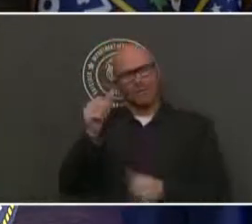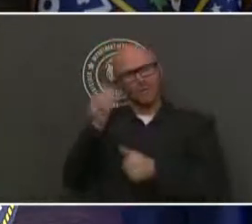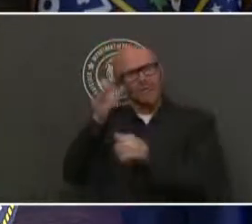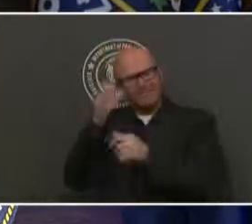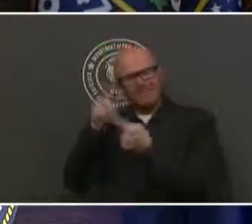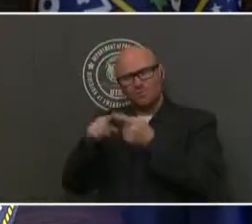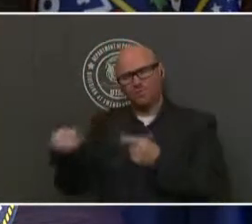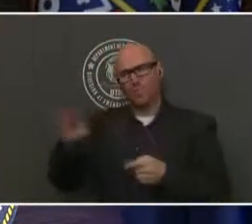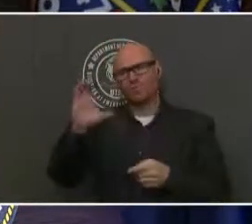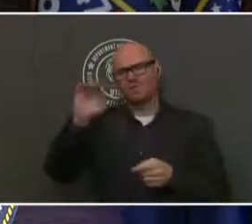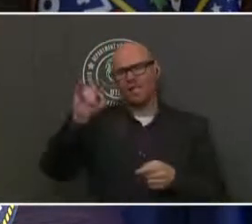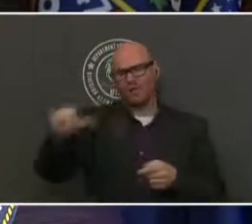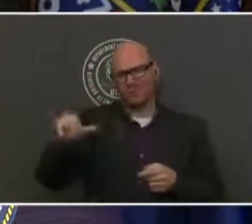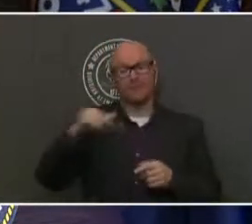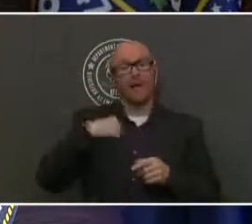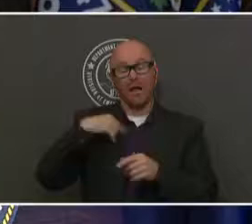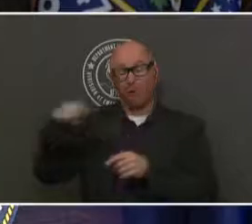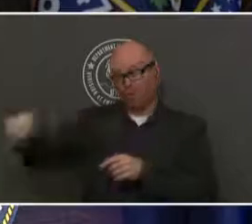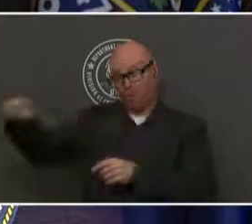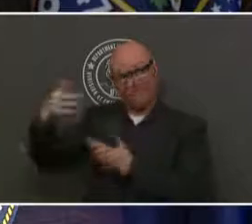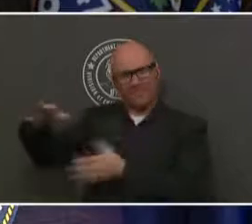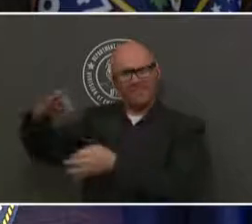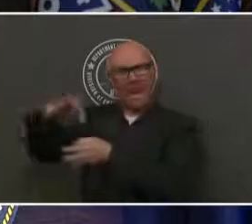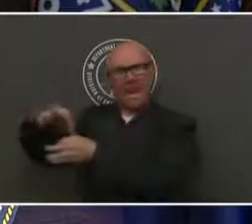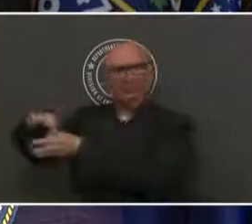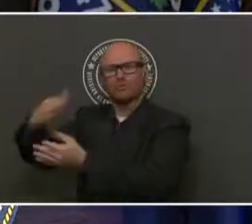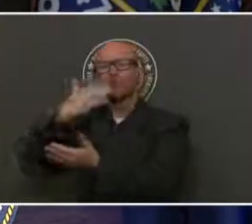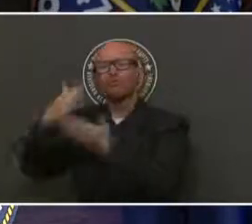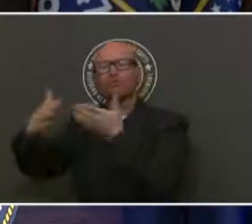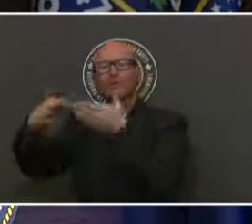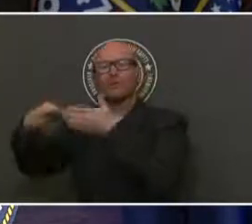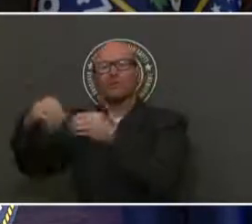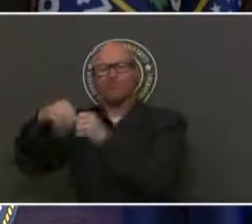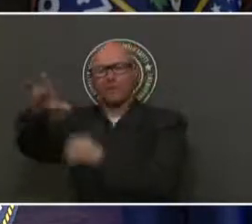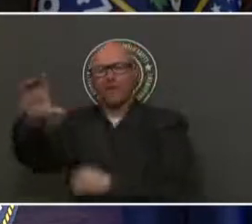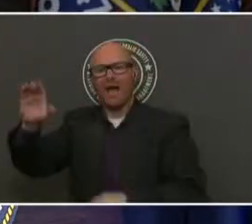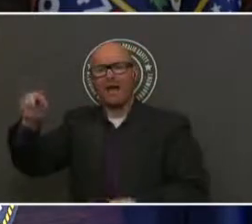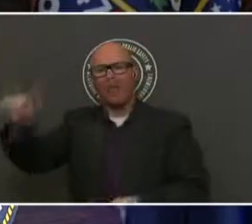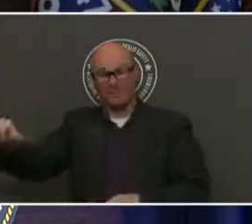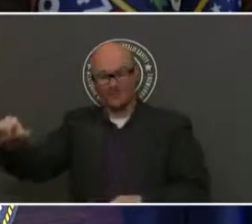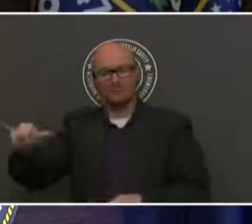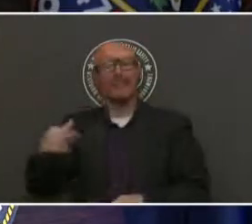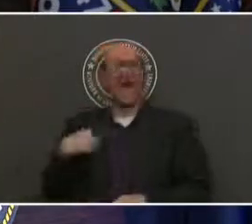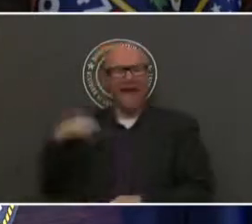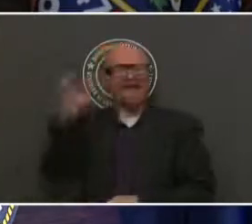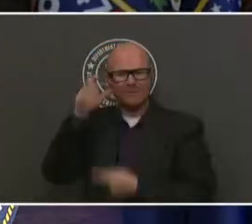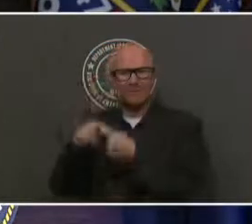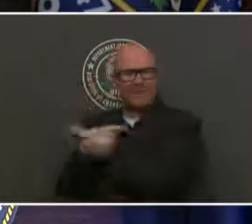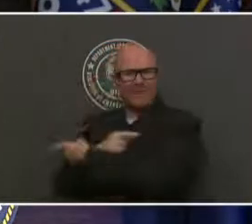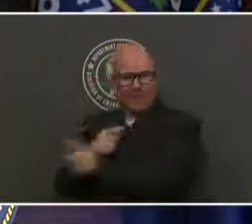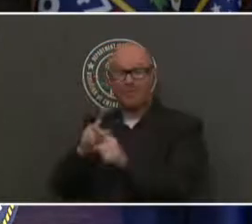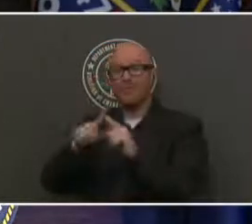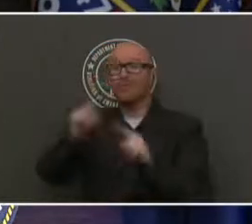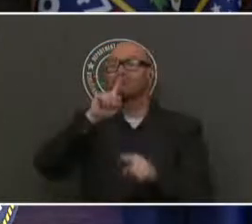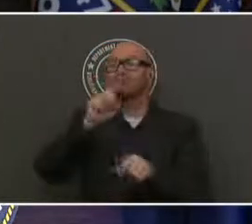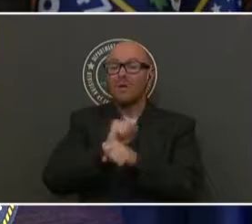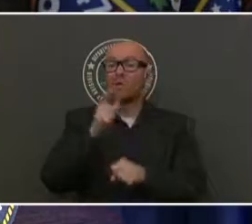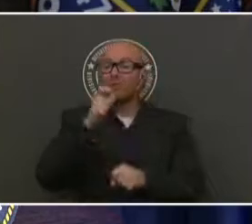counties. I try to do that as much as possible, but ultimately the state is responsible for what happens in those places, and the